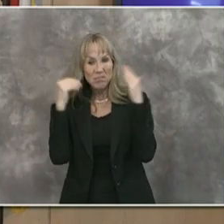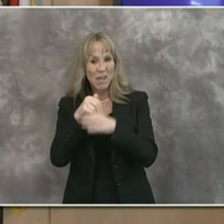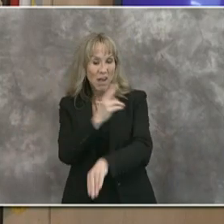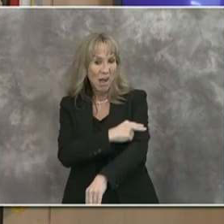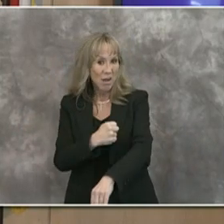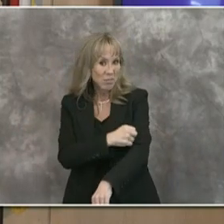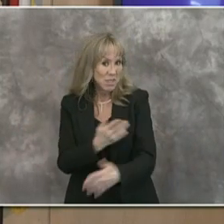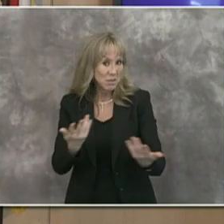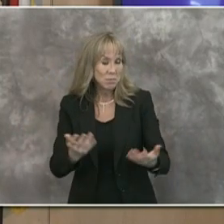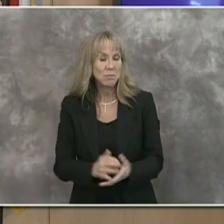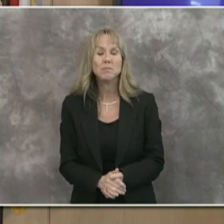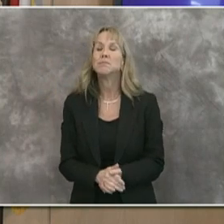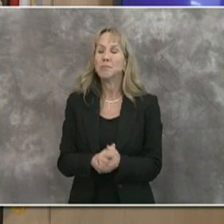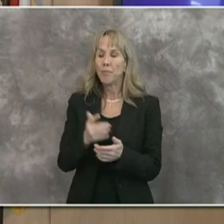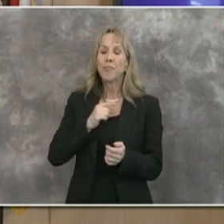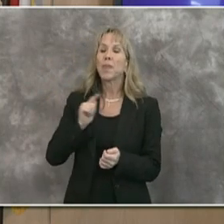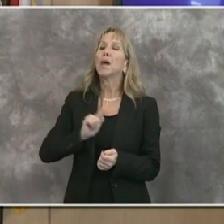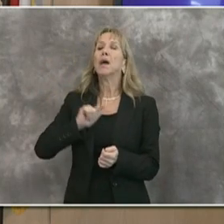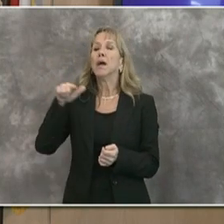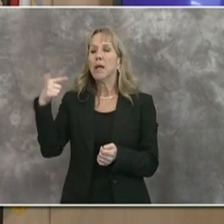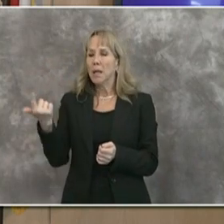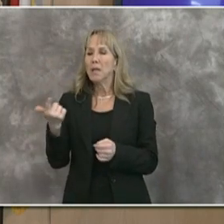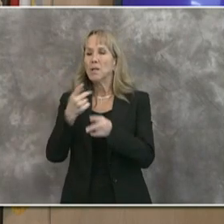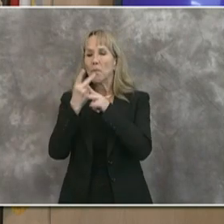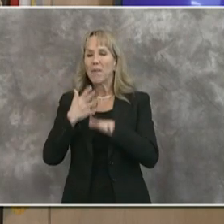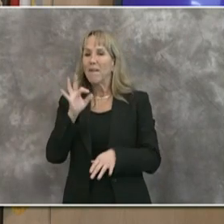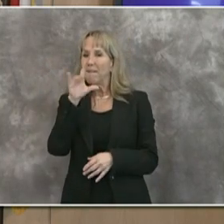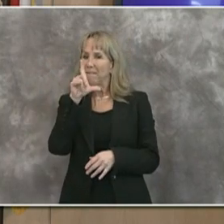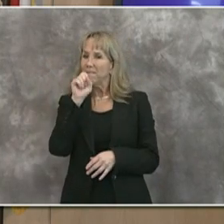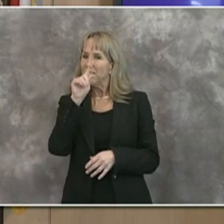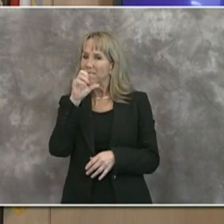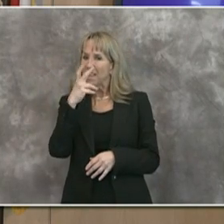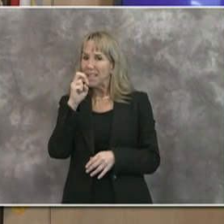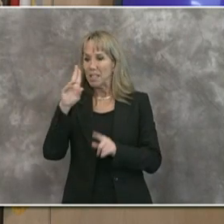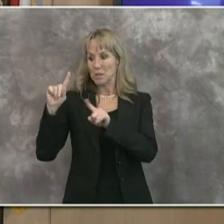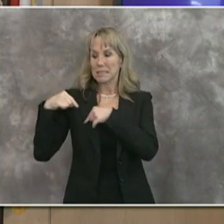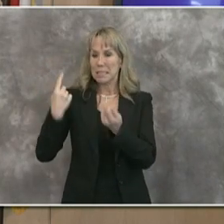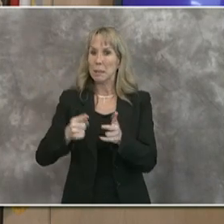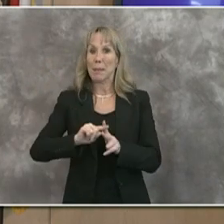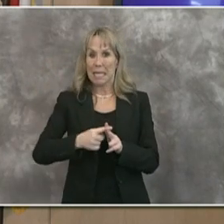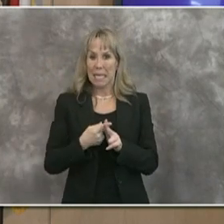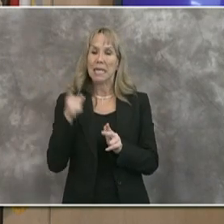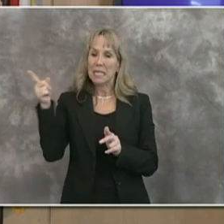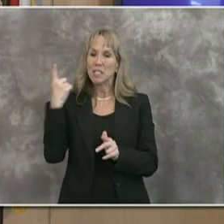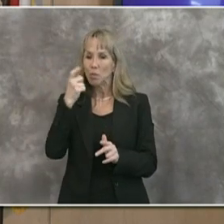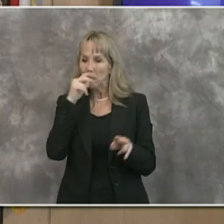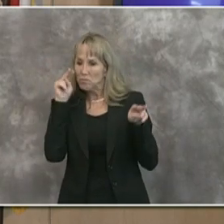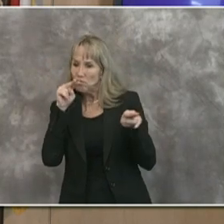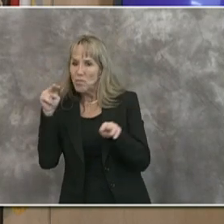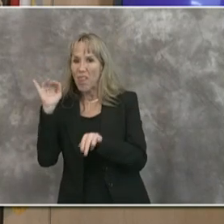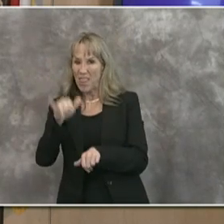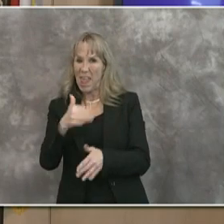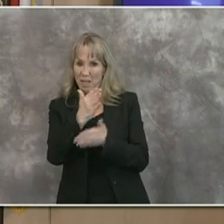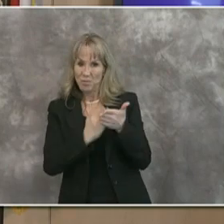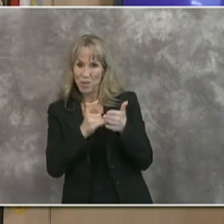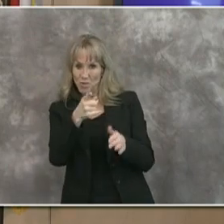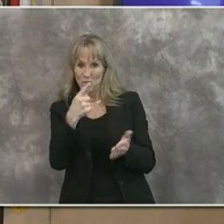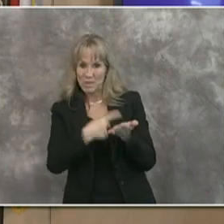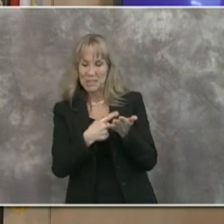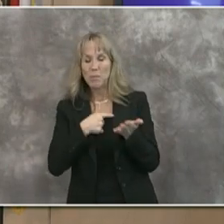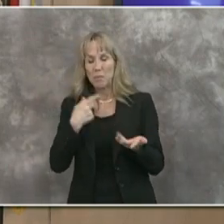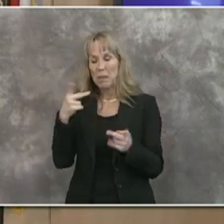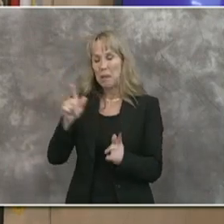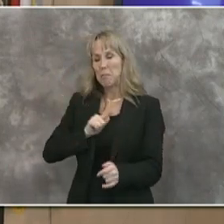Supervisor Fletcher has been on top of the numbers for the beginning, since the beginning of this crisis, I'm going to let him go ahead and respond.